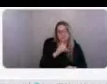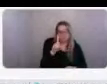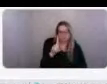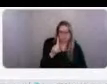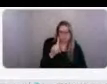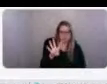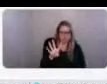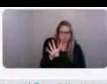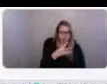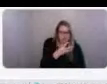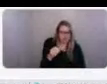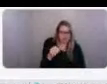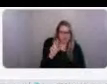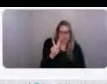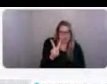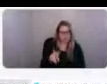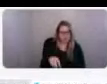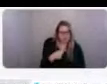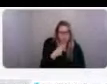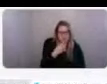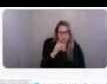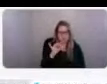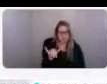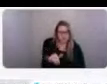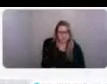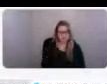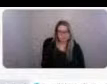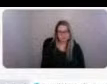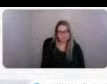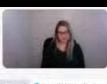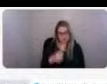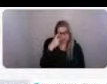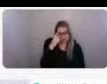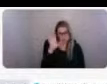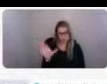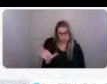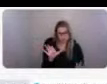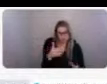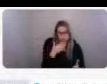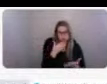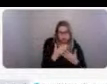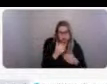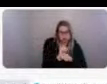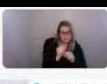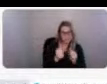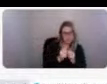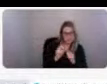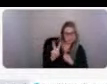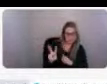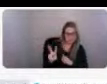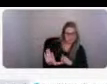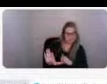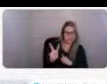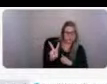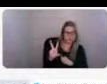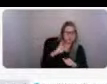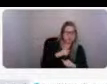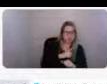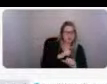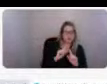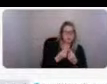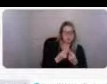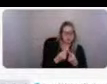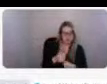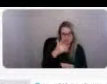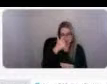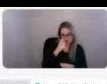two um i say that um i think you guys are doing a great job as far as those two uh legislative districts go